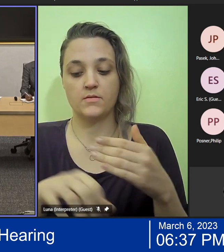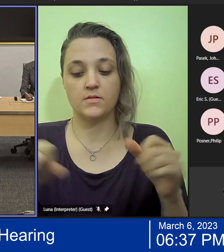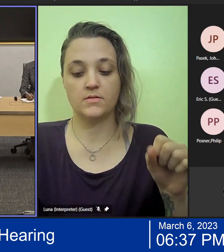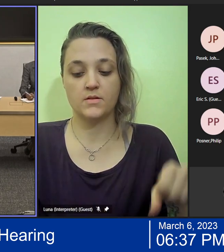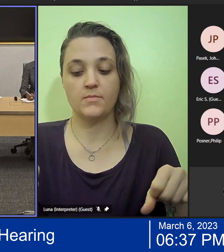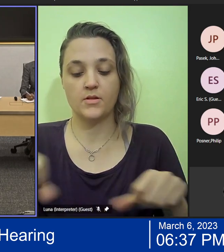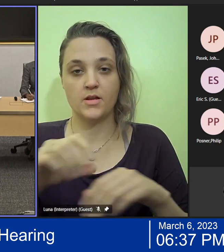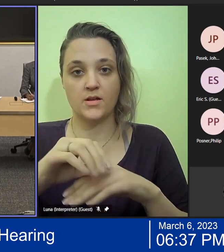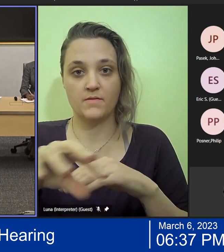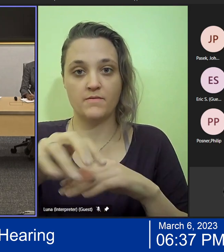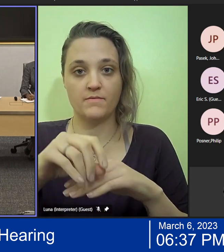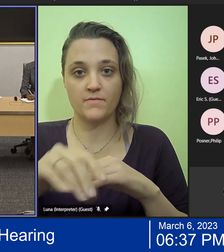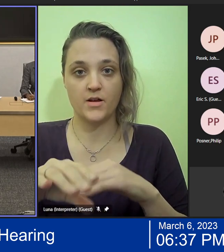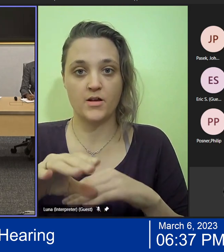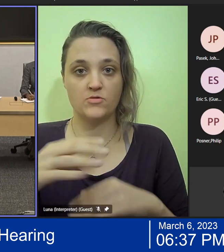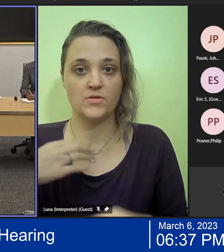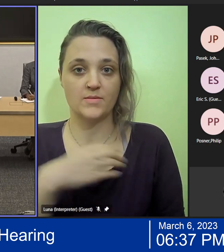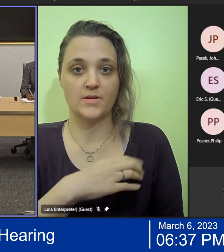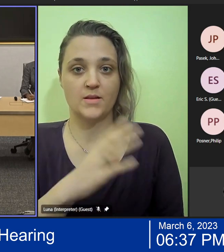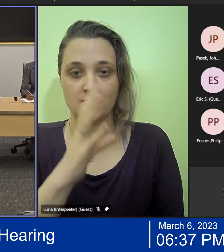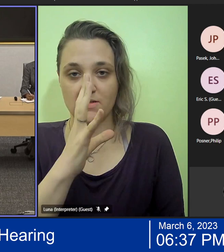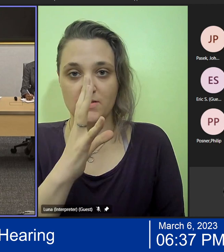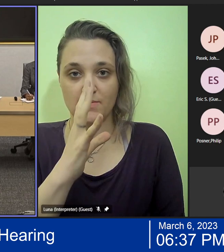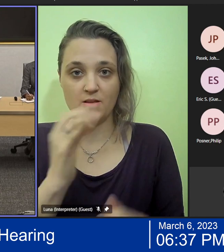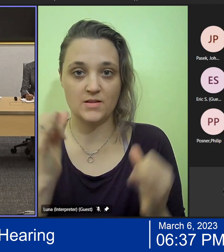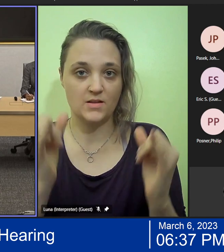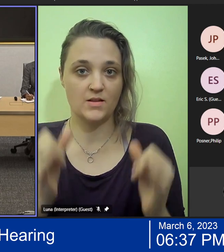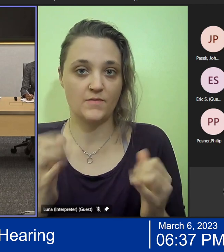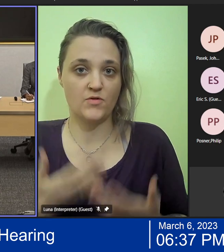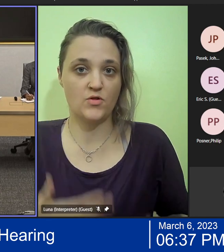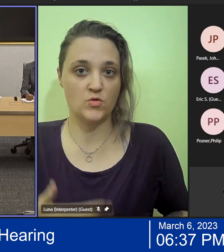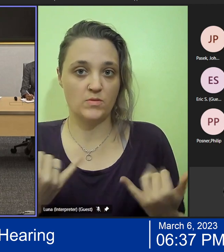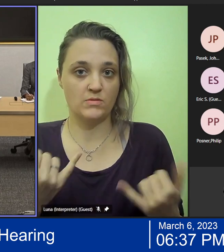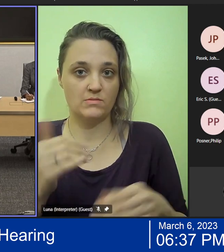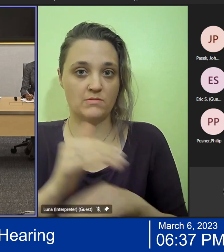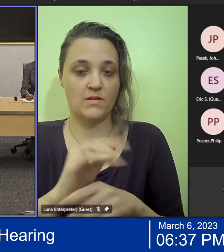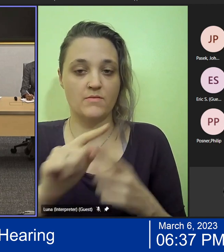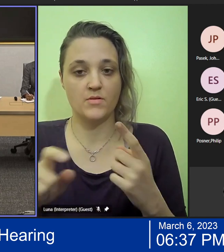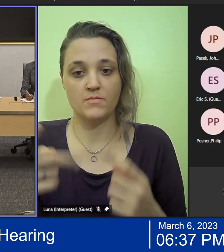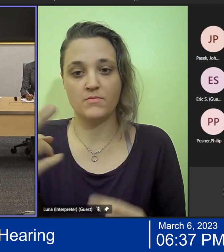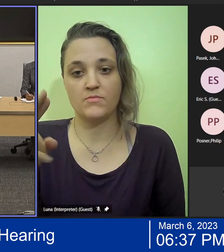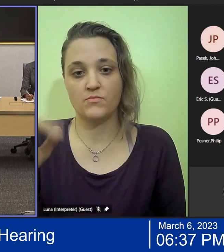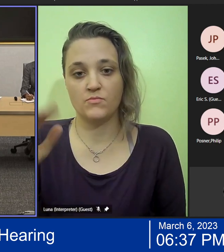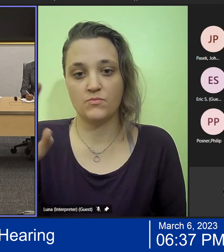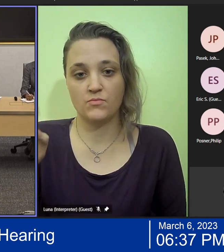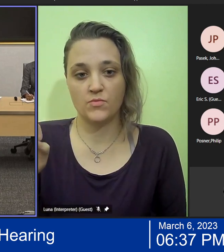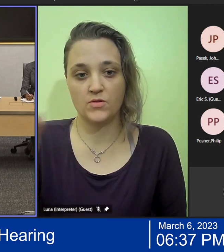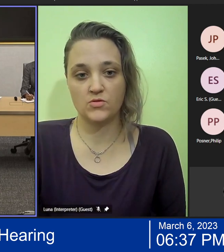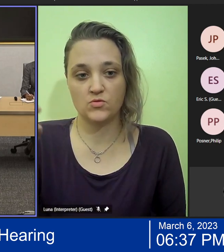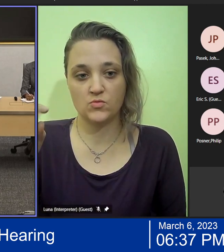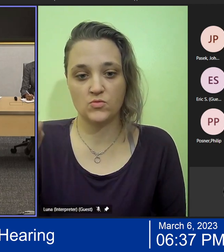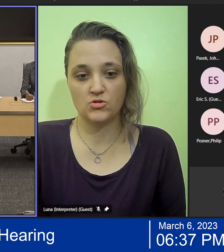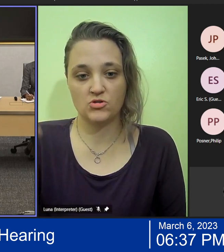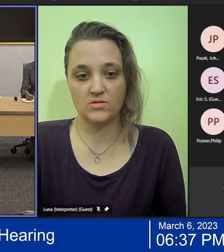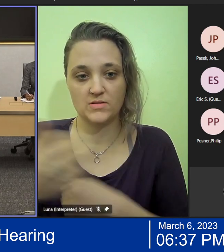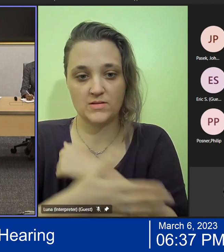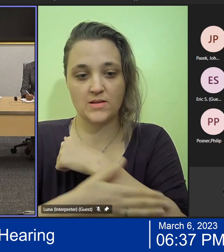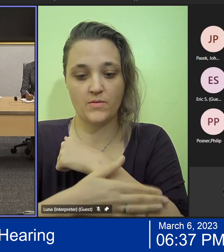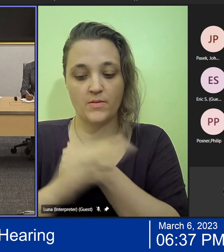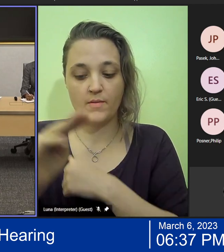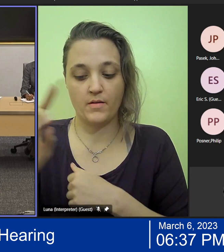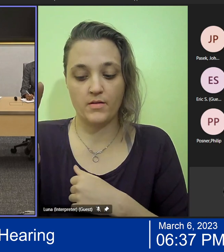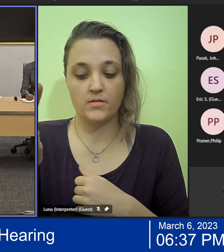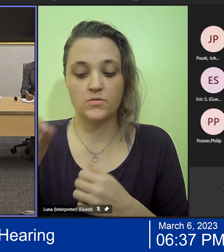of the Accessibility Advisory Committee, and I'm speaking as an individual tonight, and I am from Prince George's County,